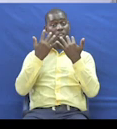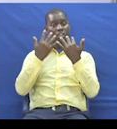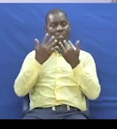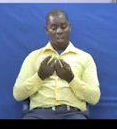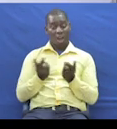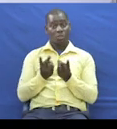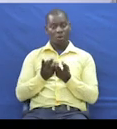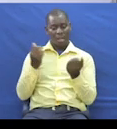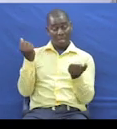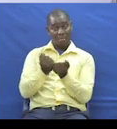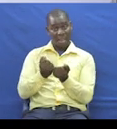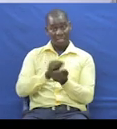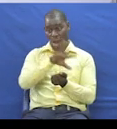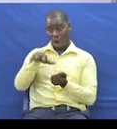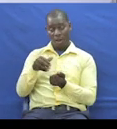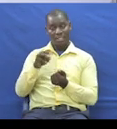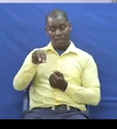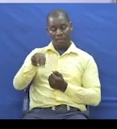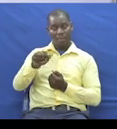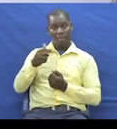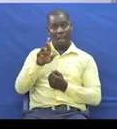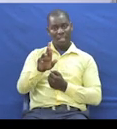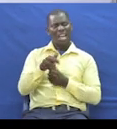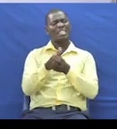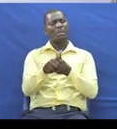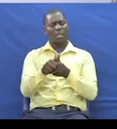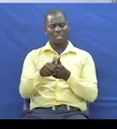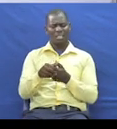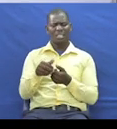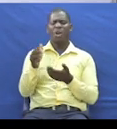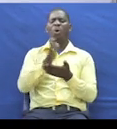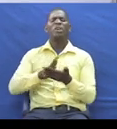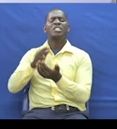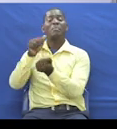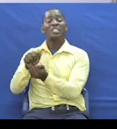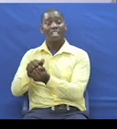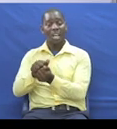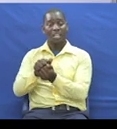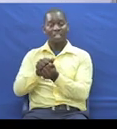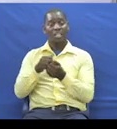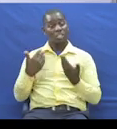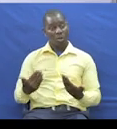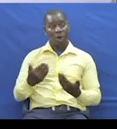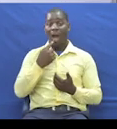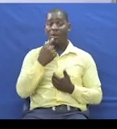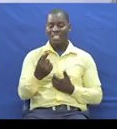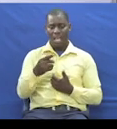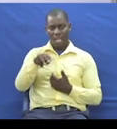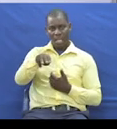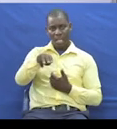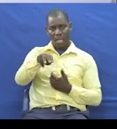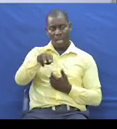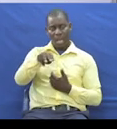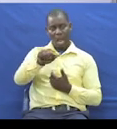are also made up with the atom. So it depends on the kind of the material you're saying. That's why we say that an atom